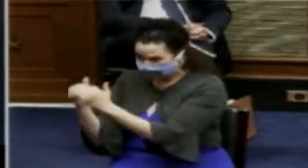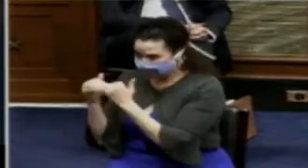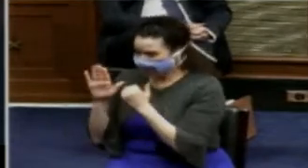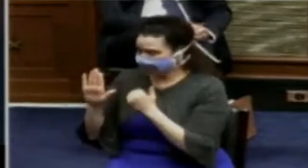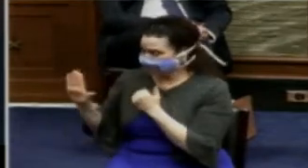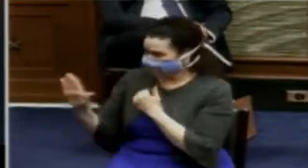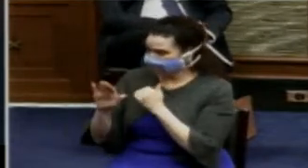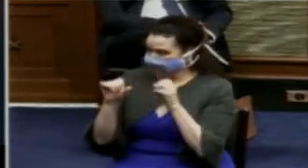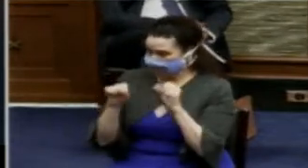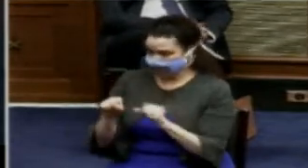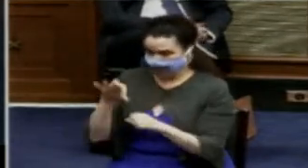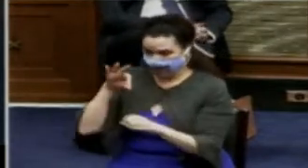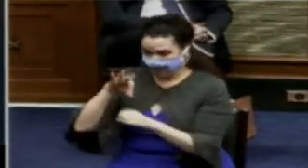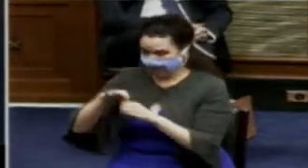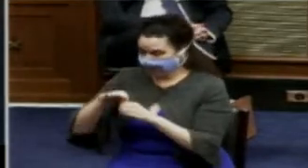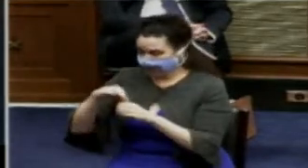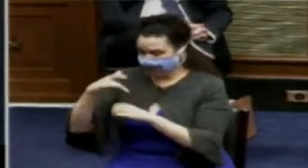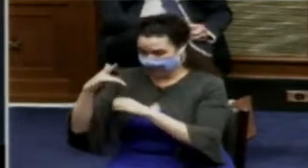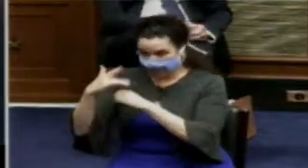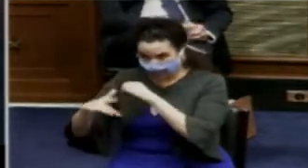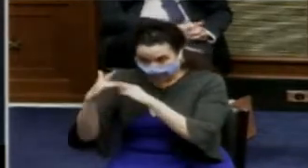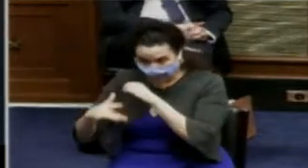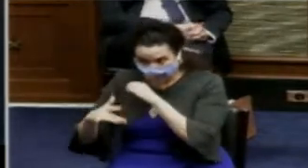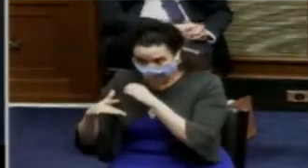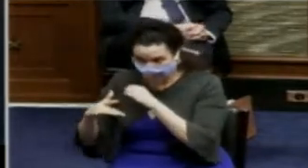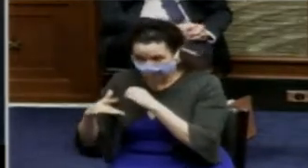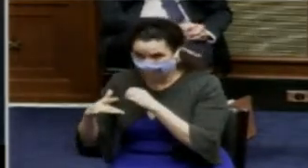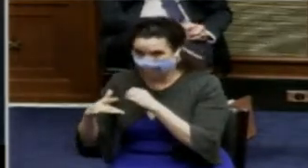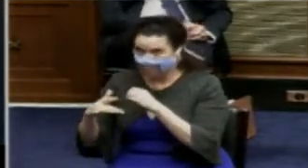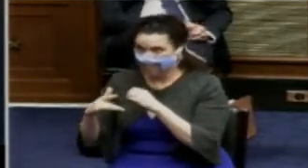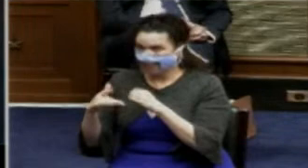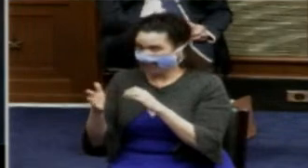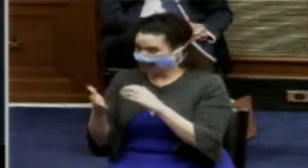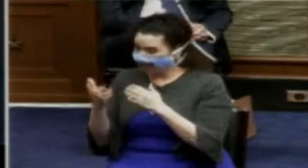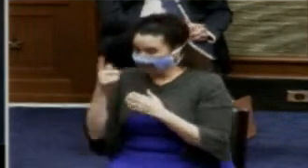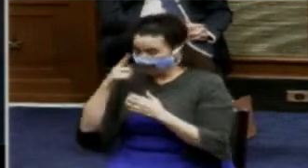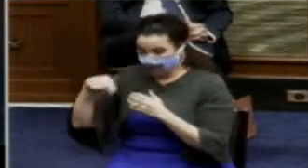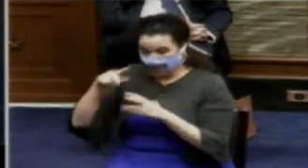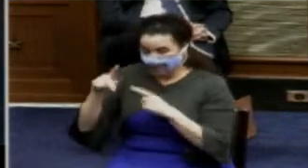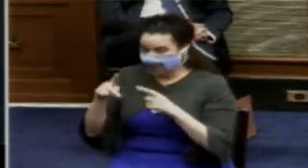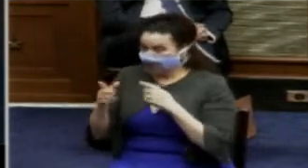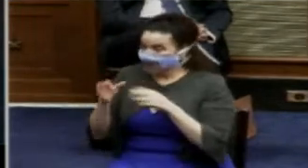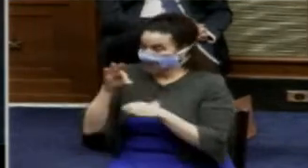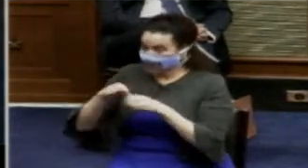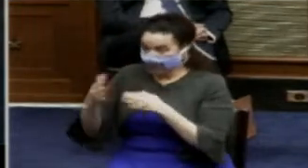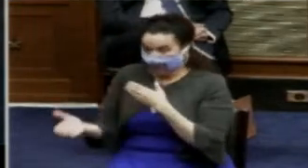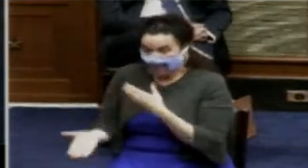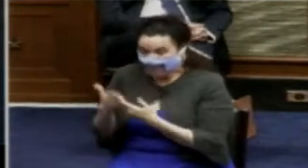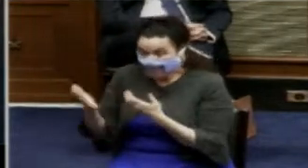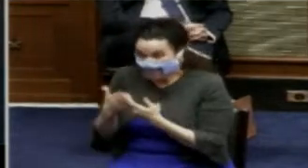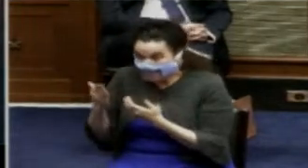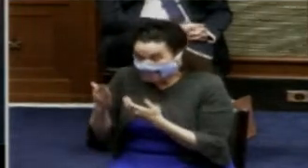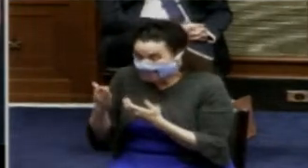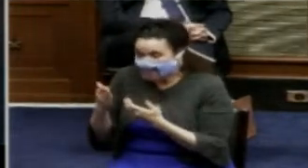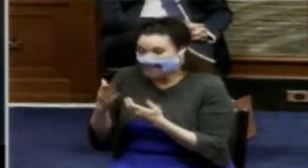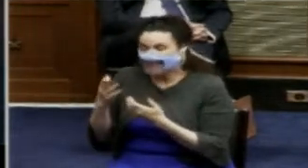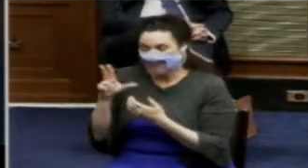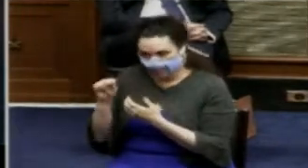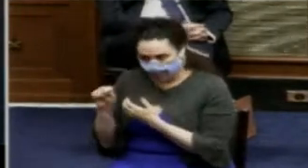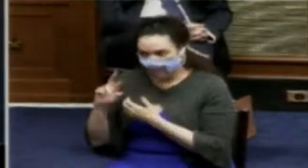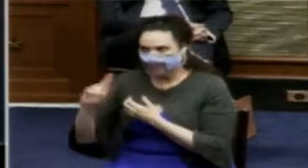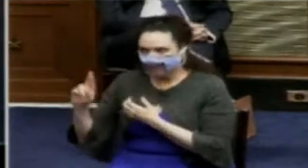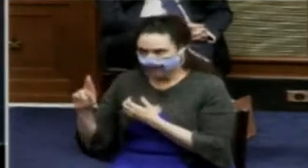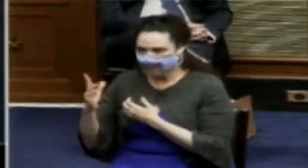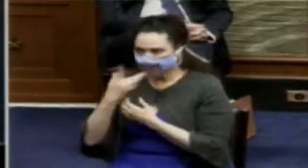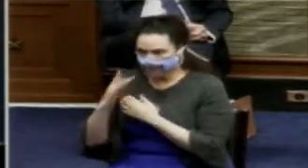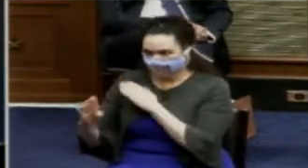early and with facility. In fact, in Mr. Heiss's home state of Georgia,